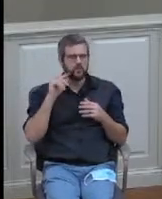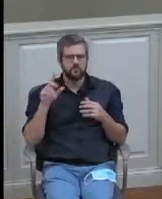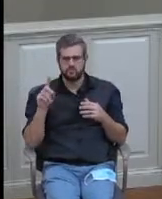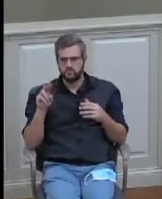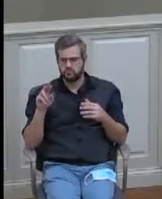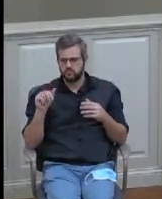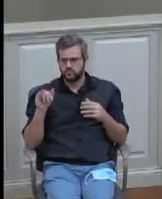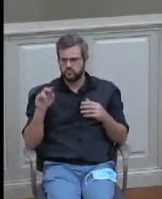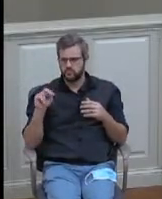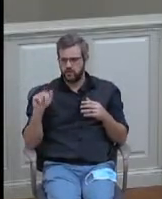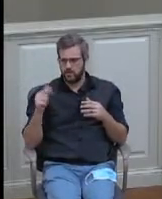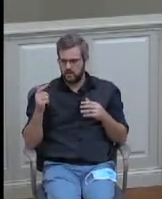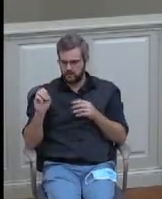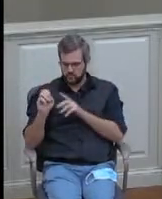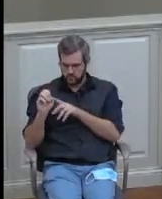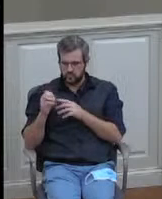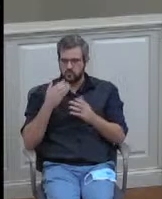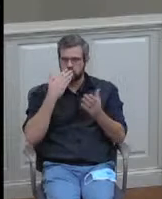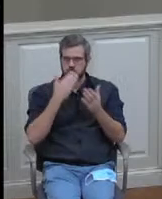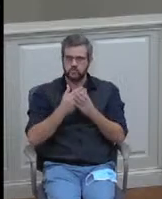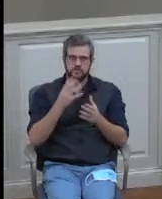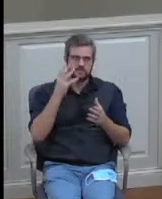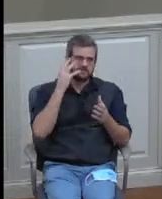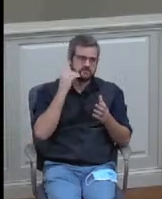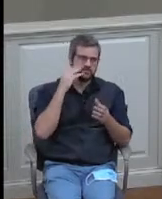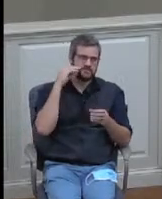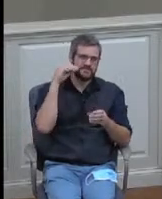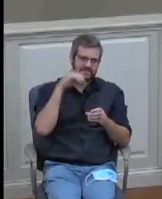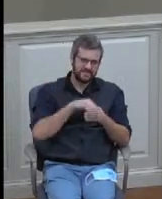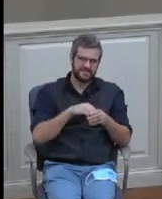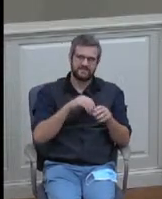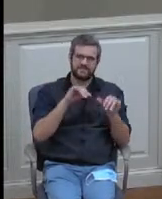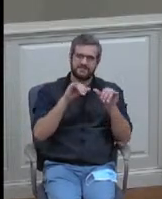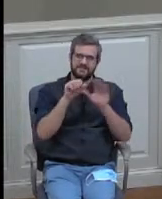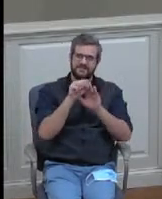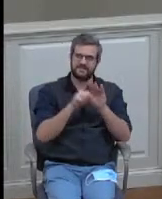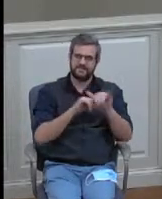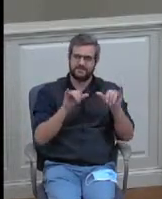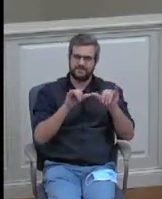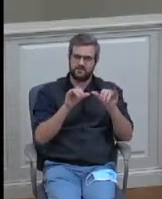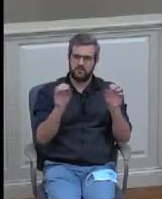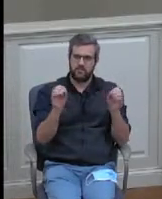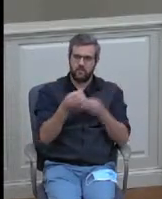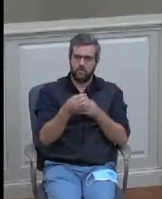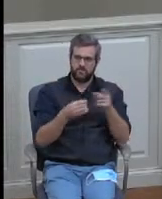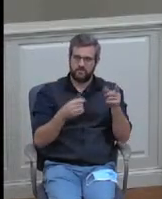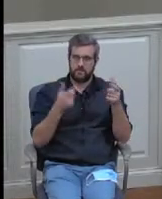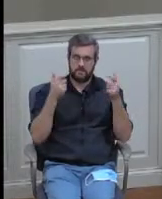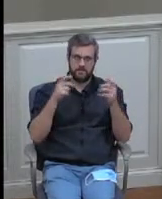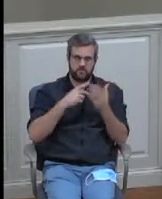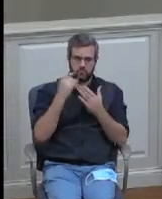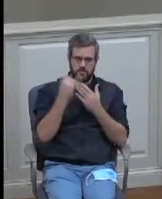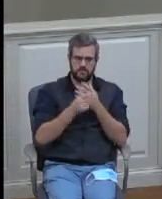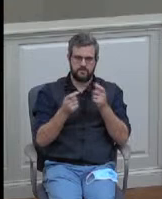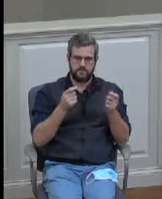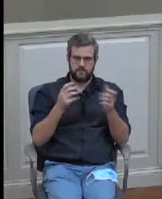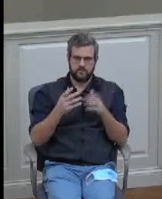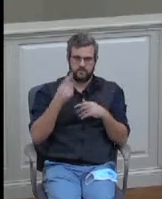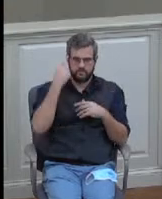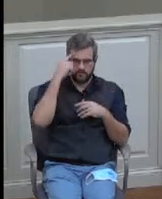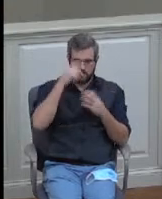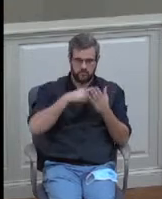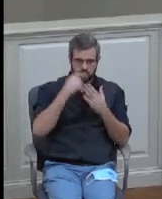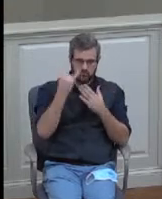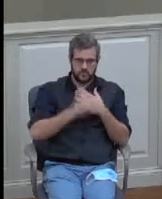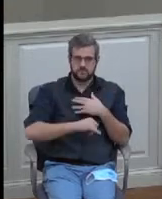and then got a lot of good administrative experience in the State Highway Engineer's office for major projects manager for projects